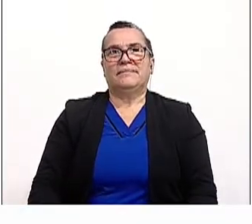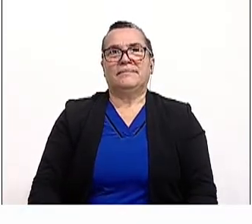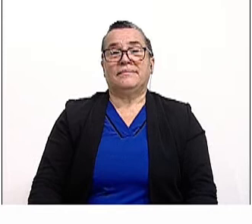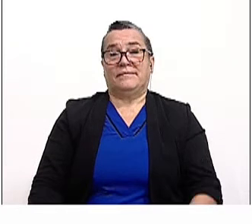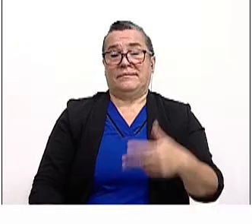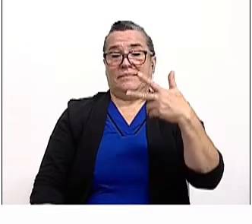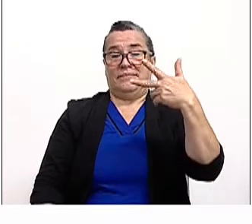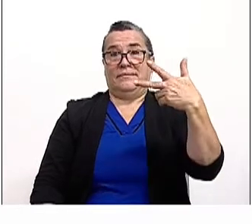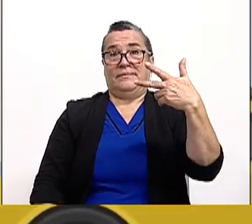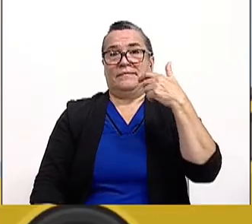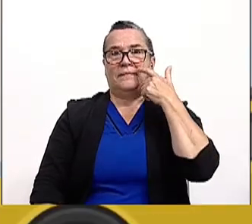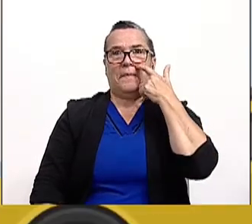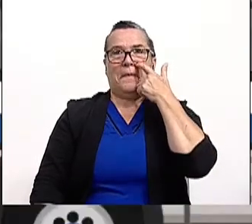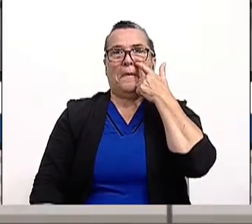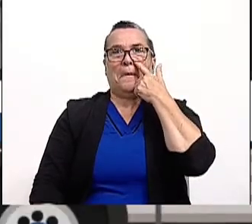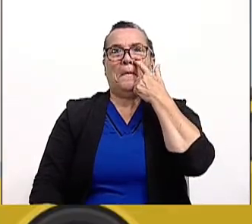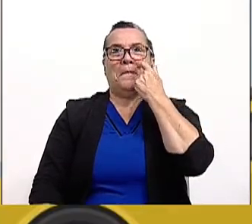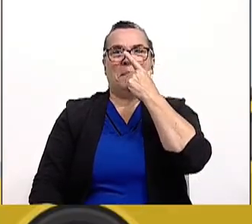3.